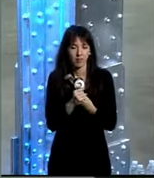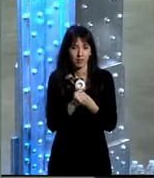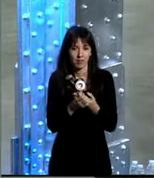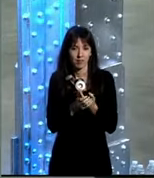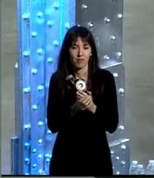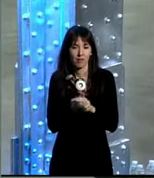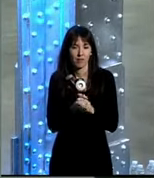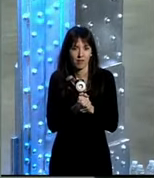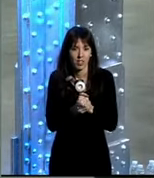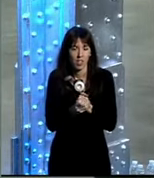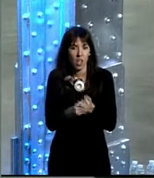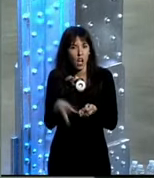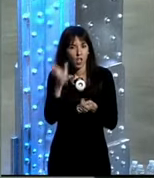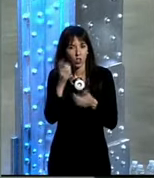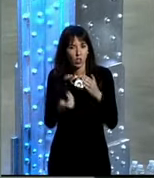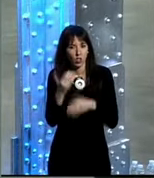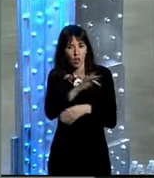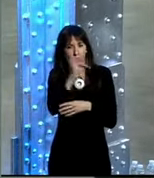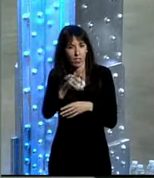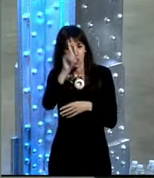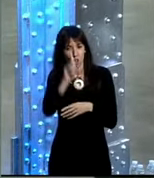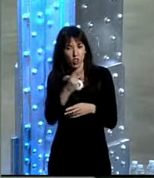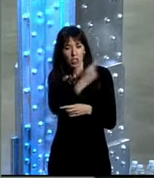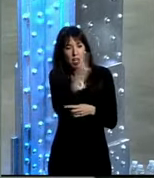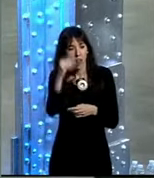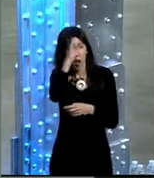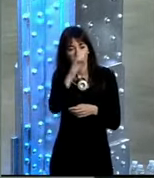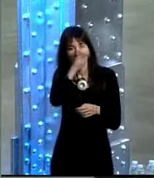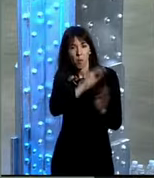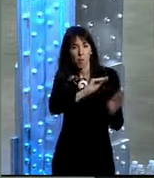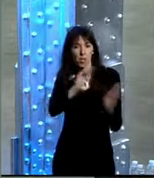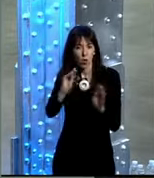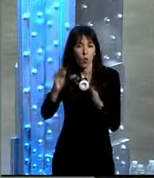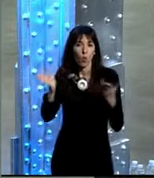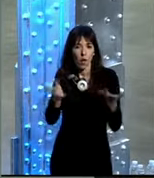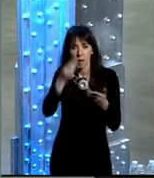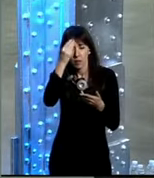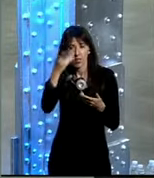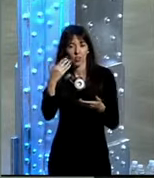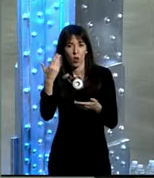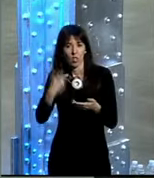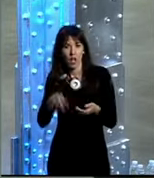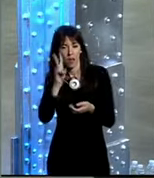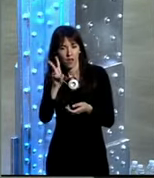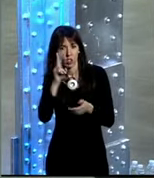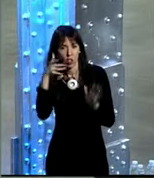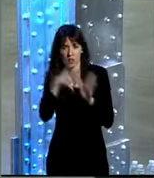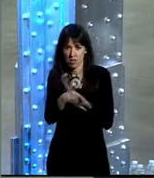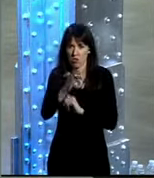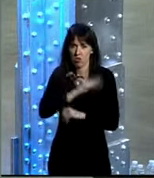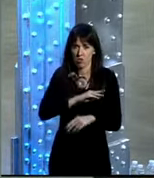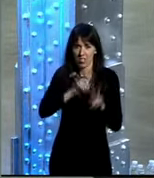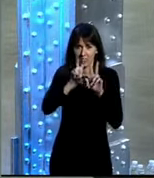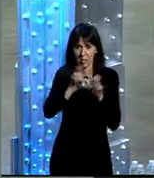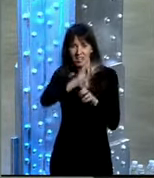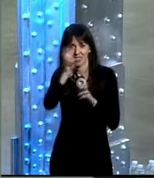He estado escuchando toda la mañana. I've been listening to, well, the whole morning. I don't know, what you learned from it or what you got from it.